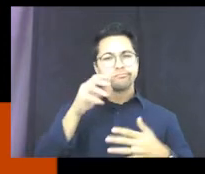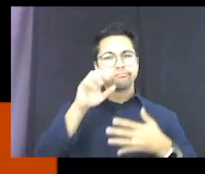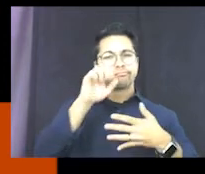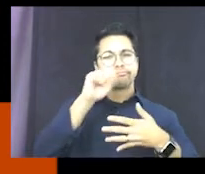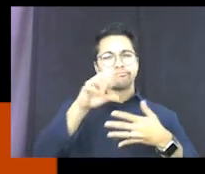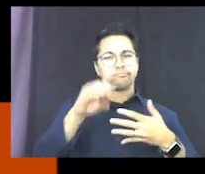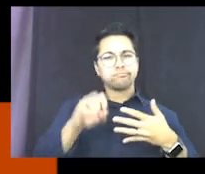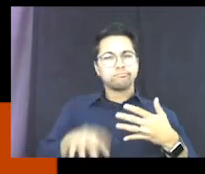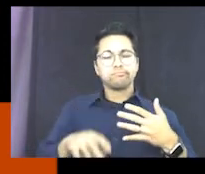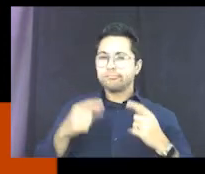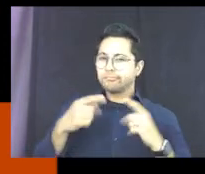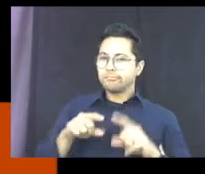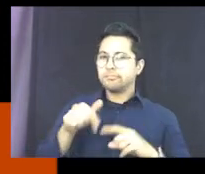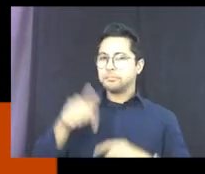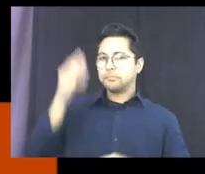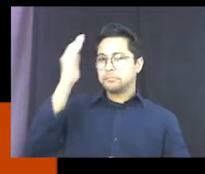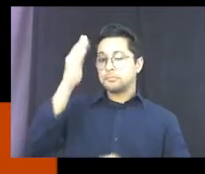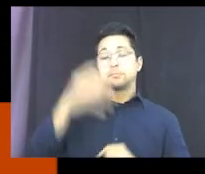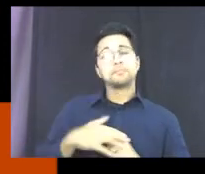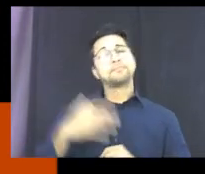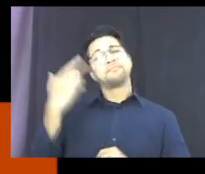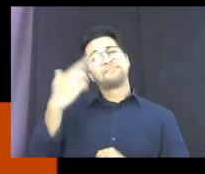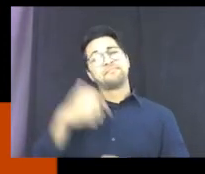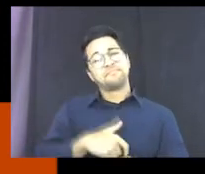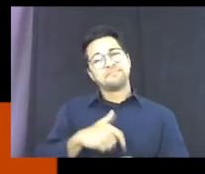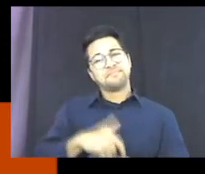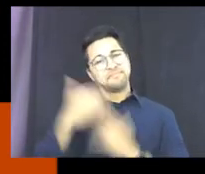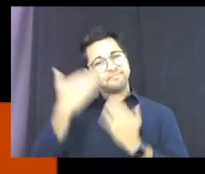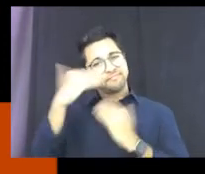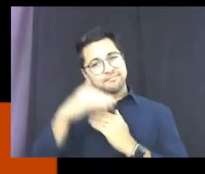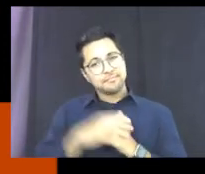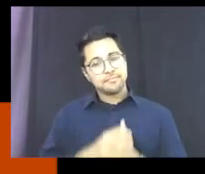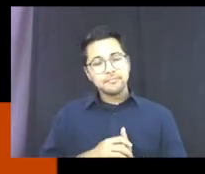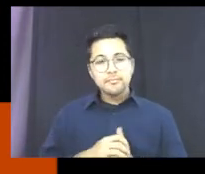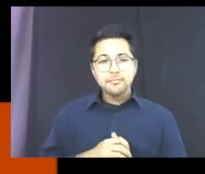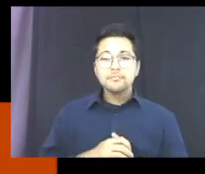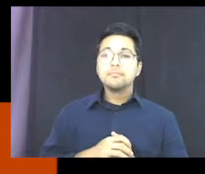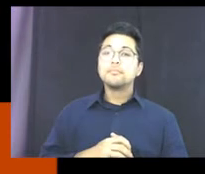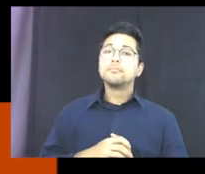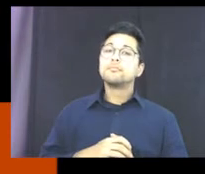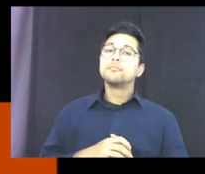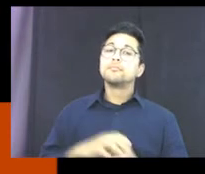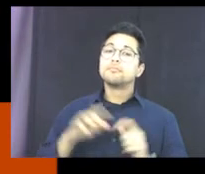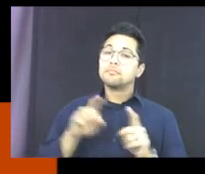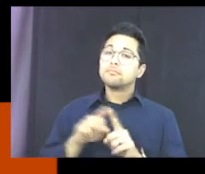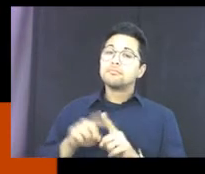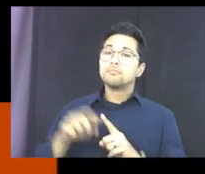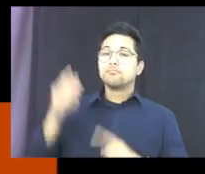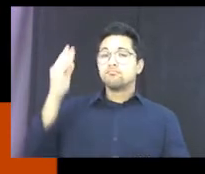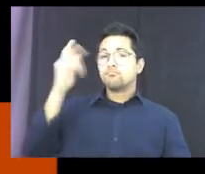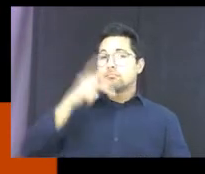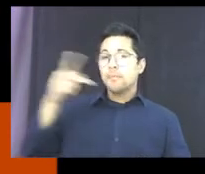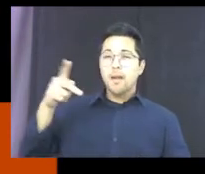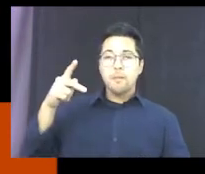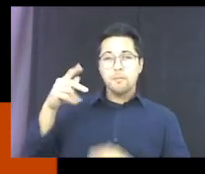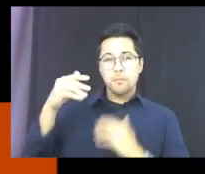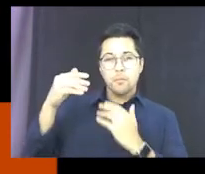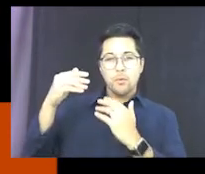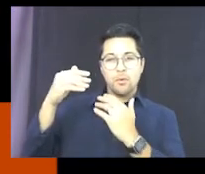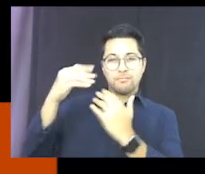described during my presentation due to time constraints and PowerPoint space limitations.